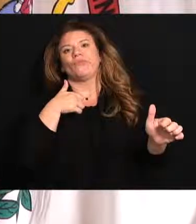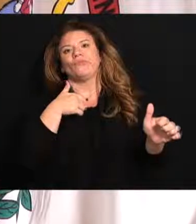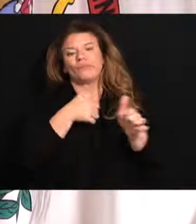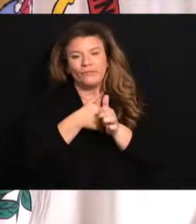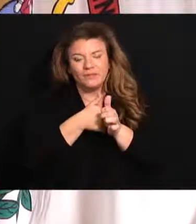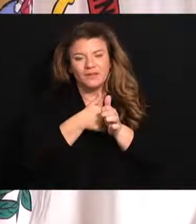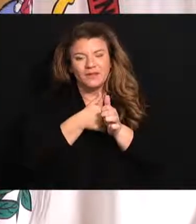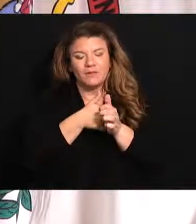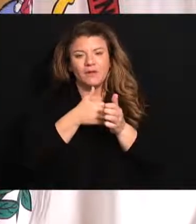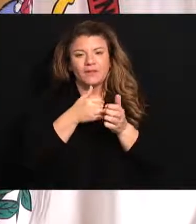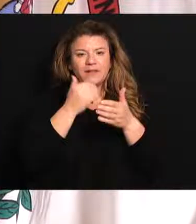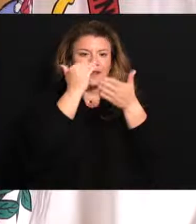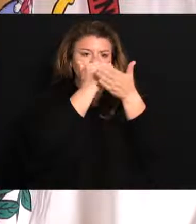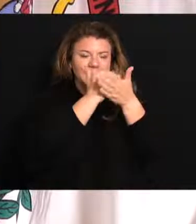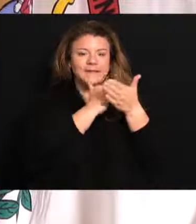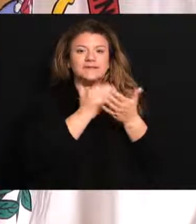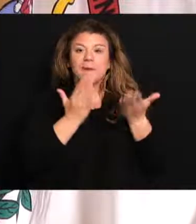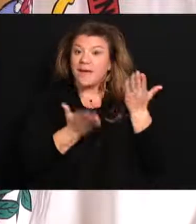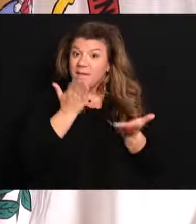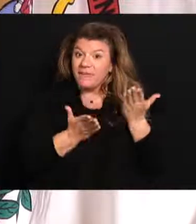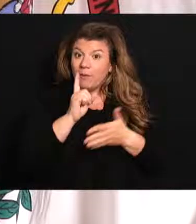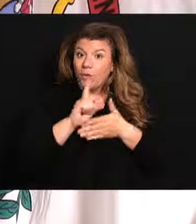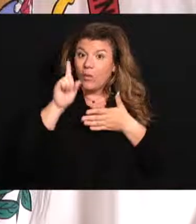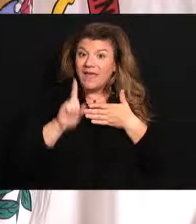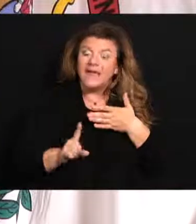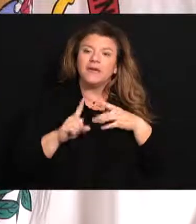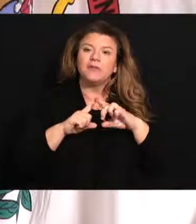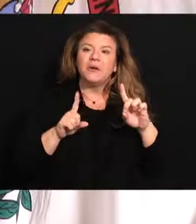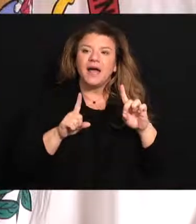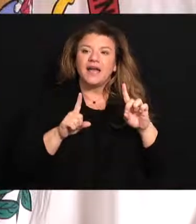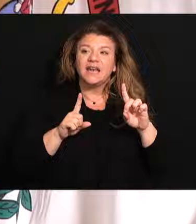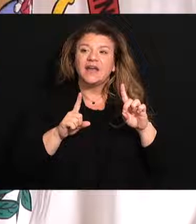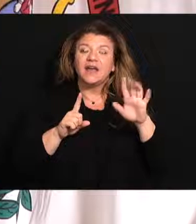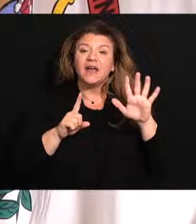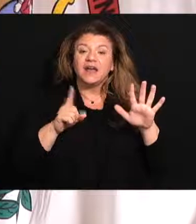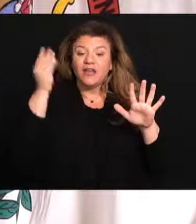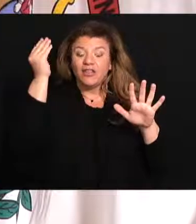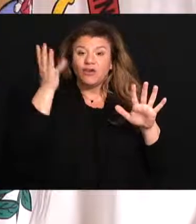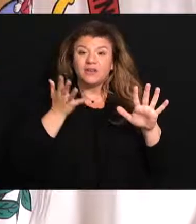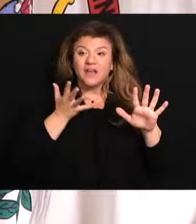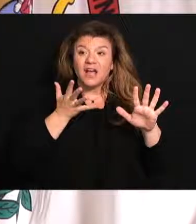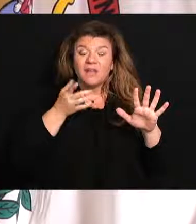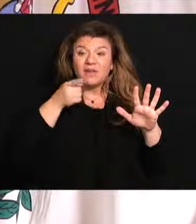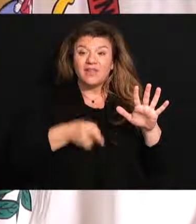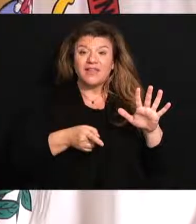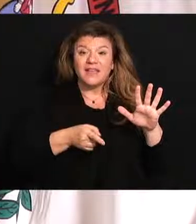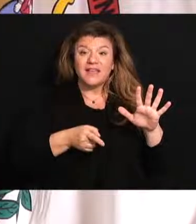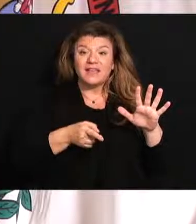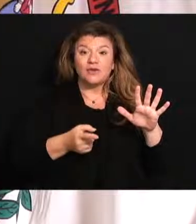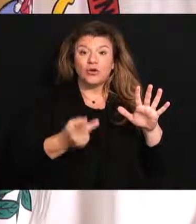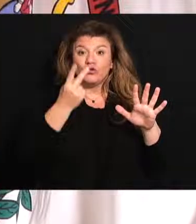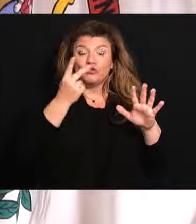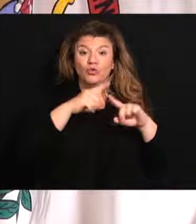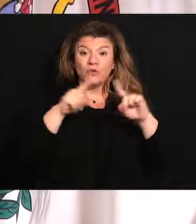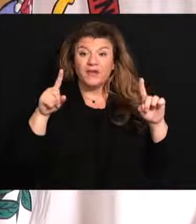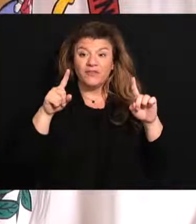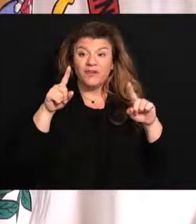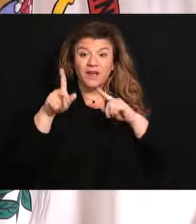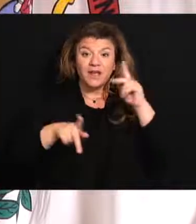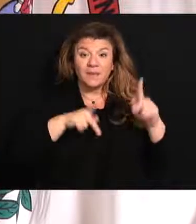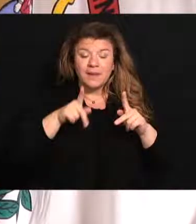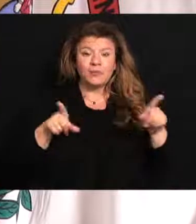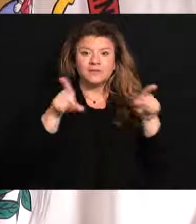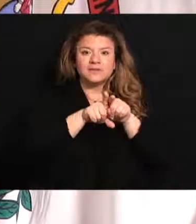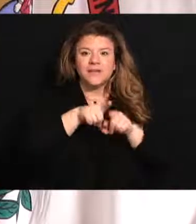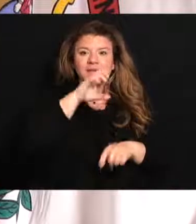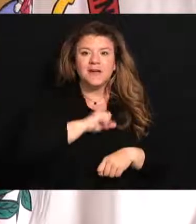and all that, but these they're telling me these are absolutely two different individuals. They're the same age,